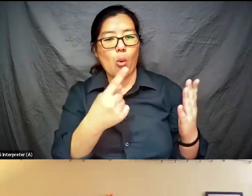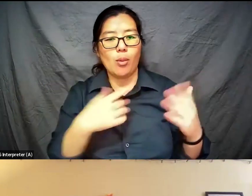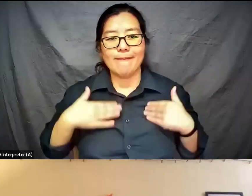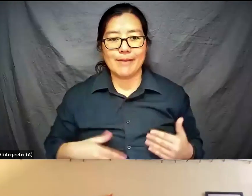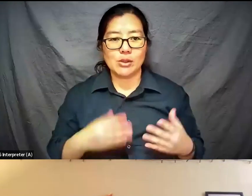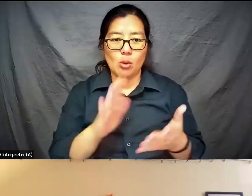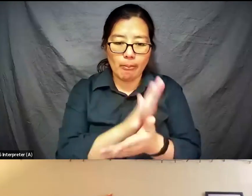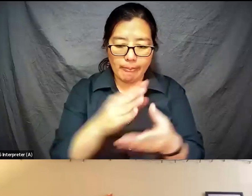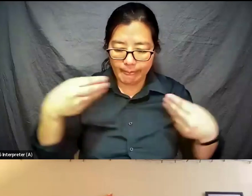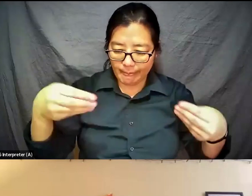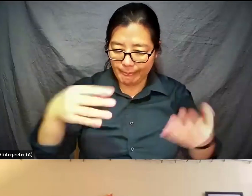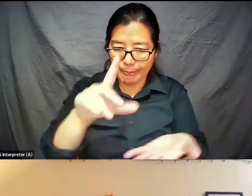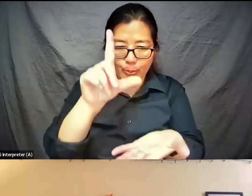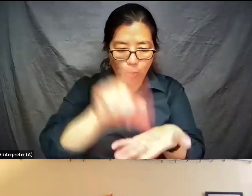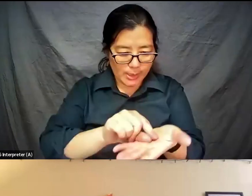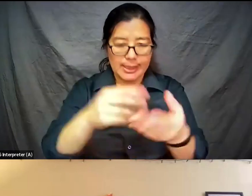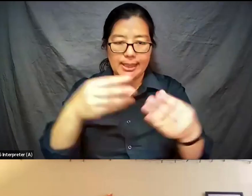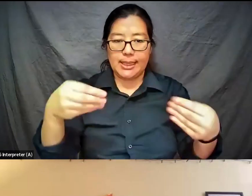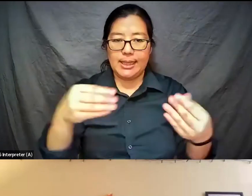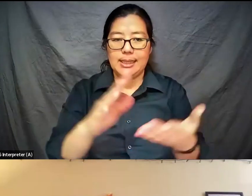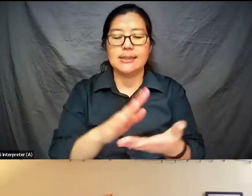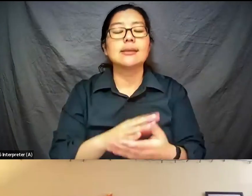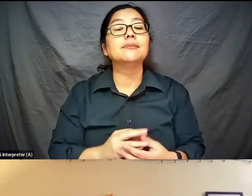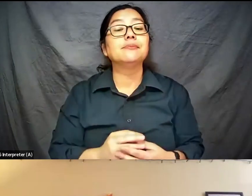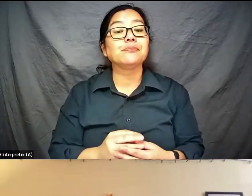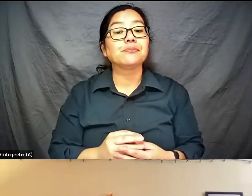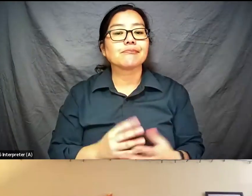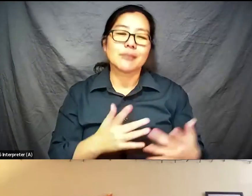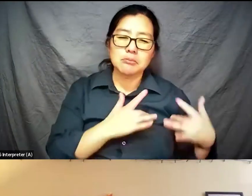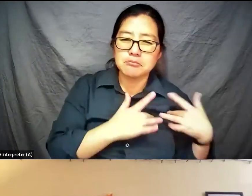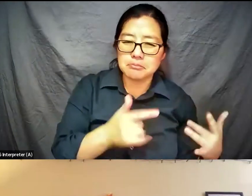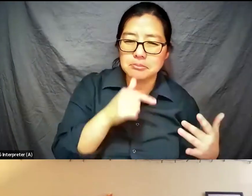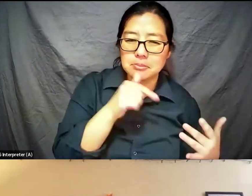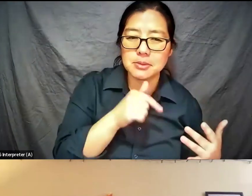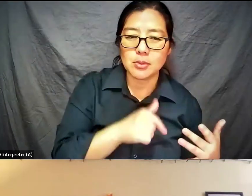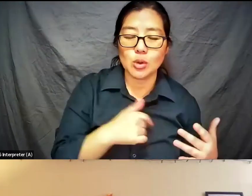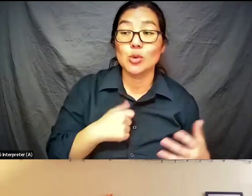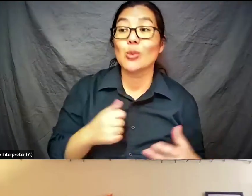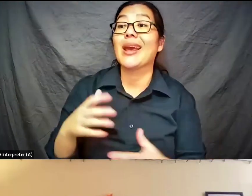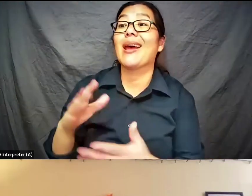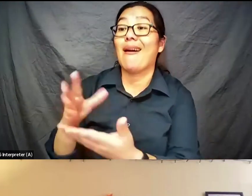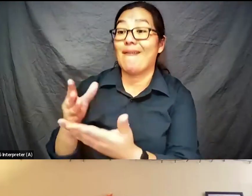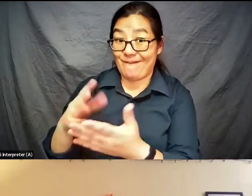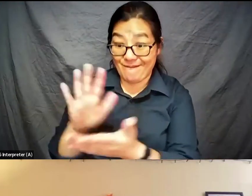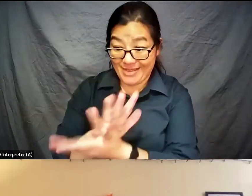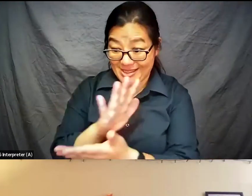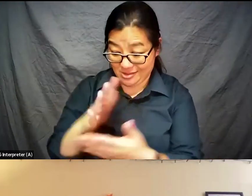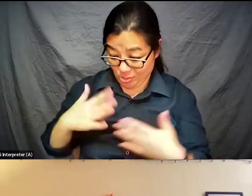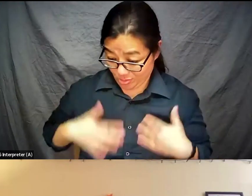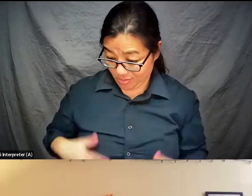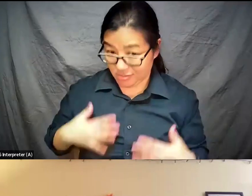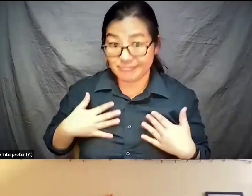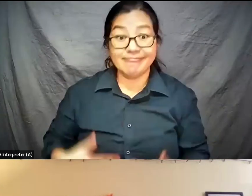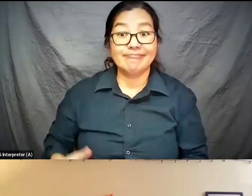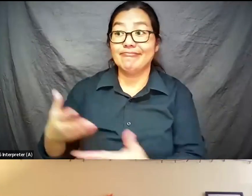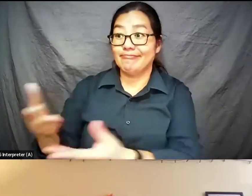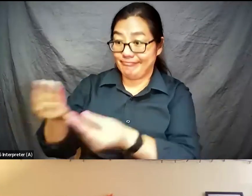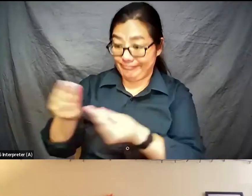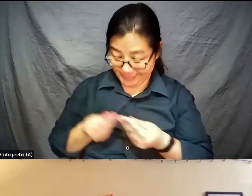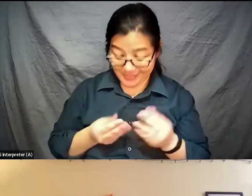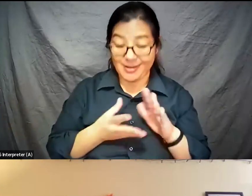there's something in the recognizing wholeness. We're thinking about sharing our life